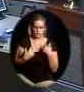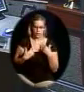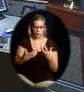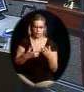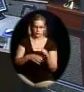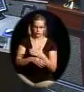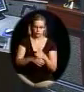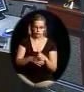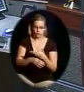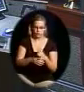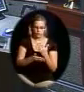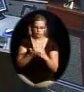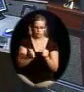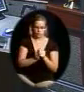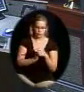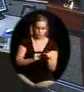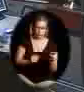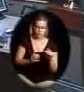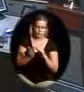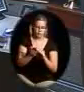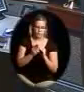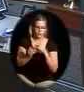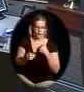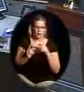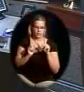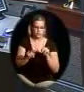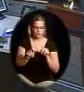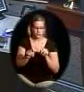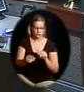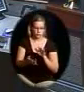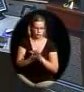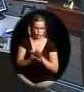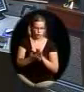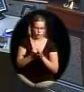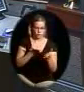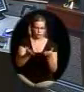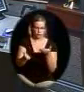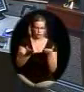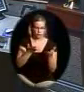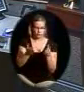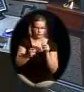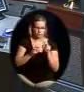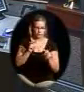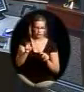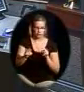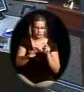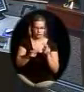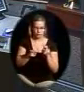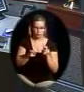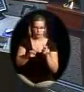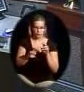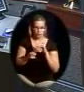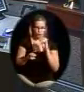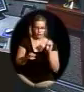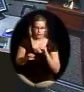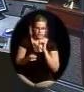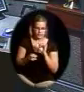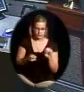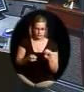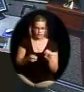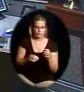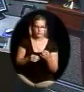with all the students that are here. I attended the School of Service fair at Olathe East, and as I was moving